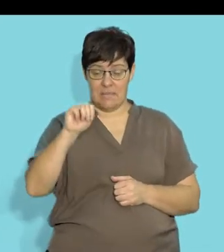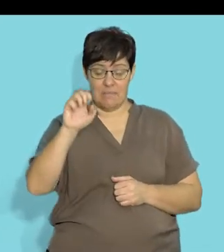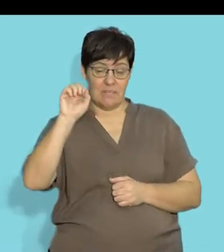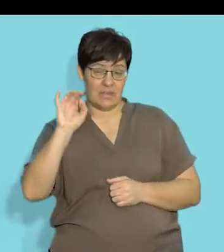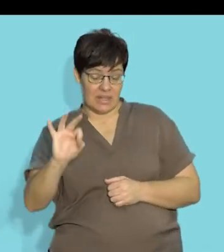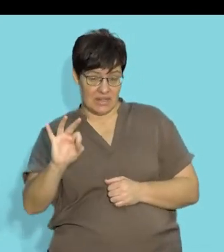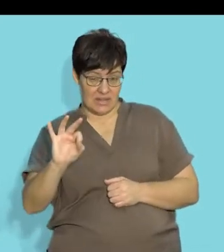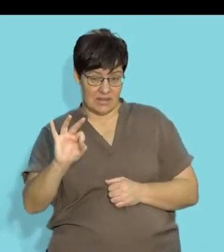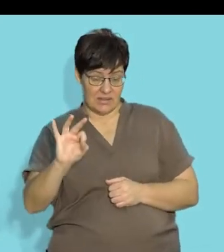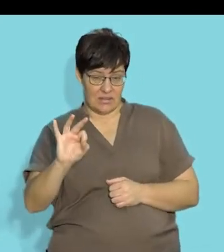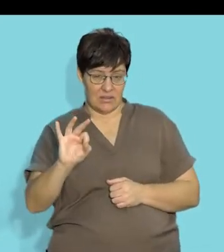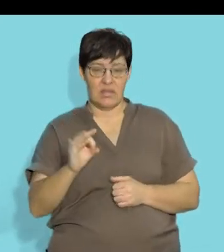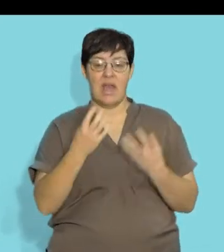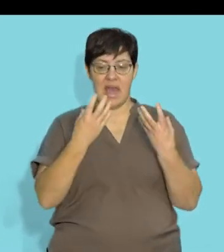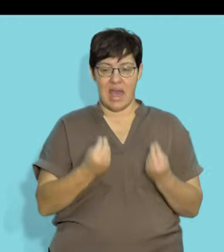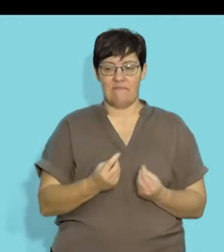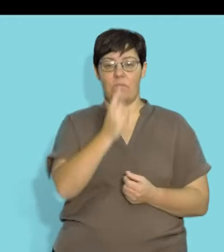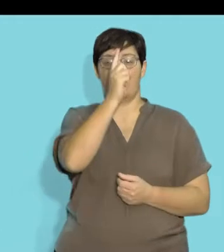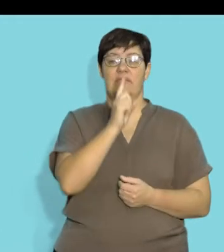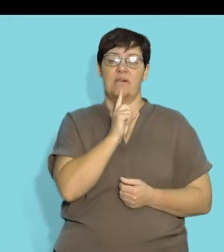right? There is 1,000